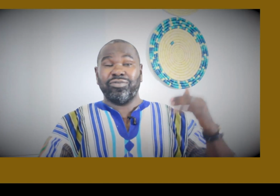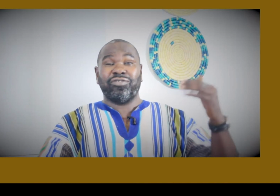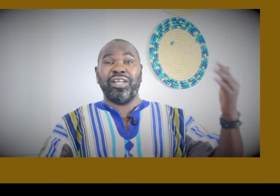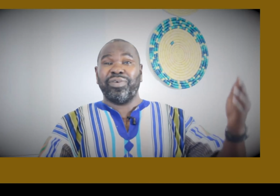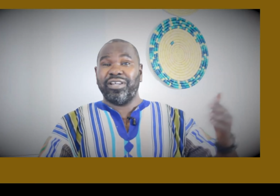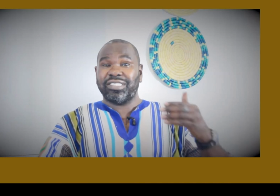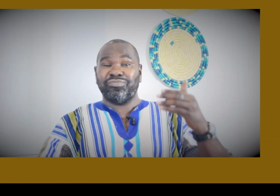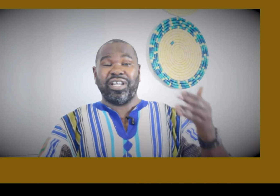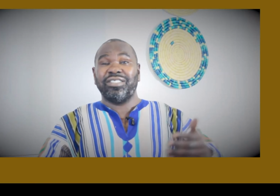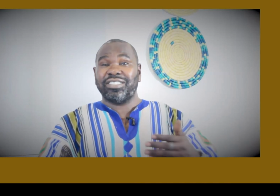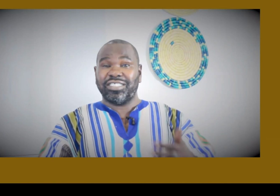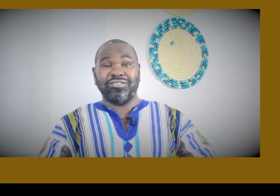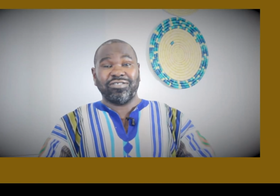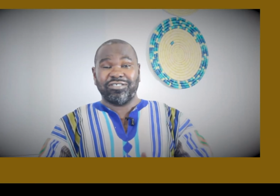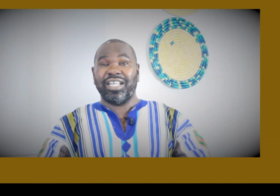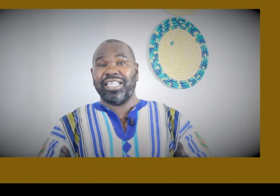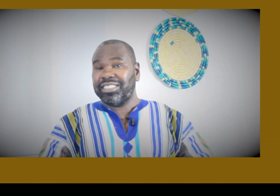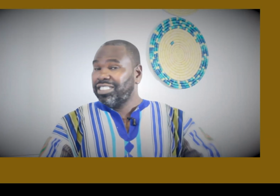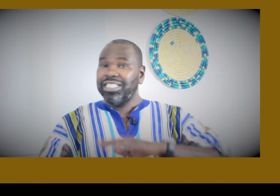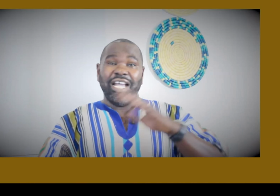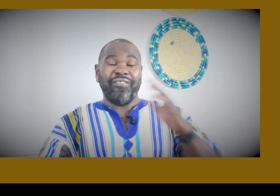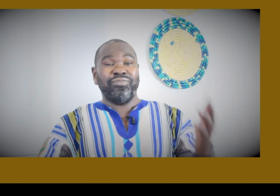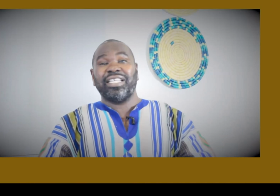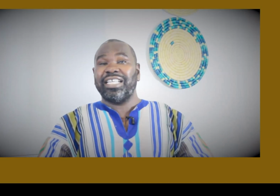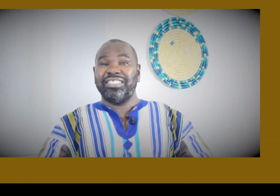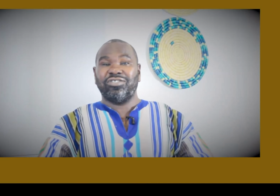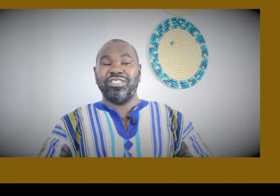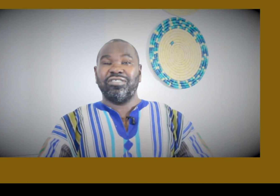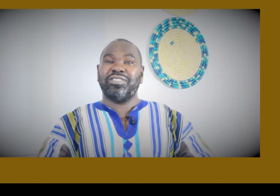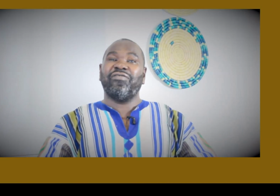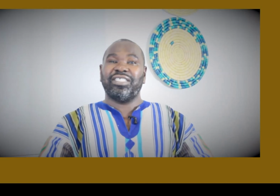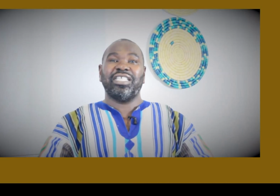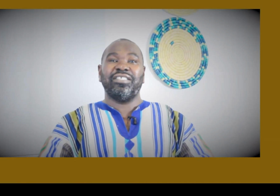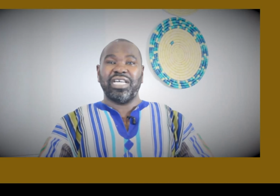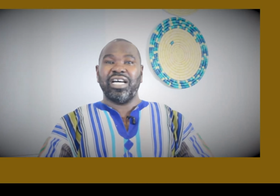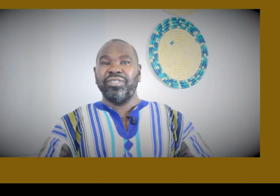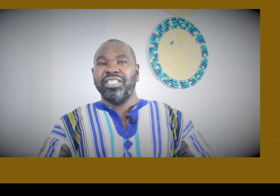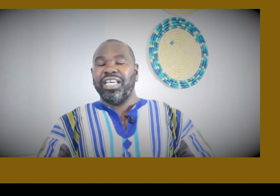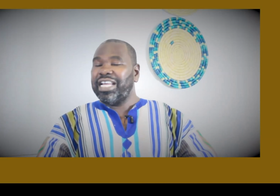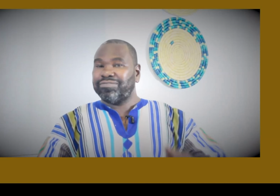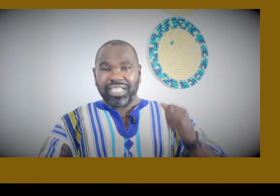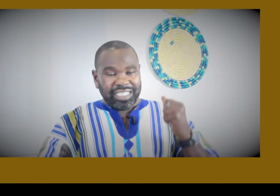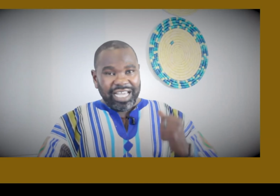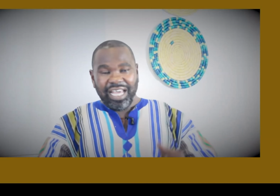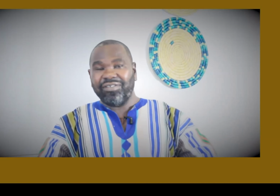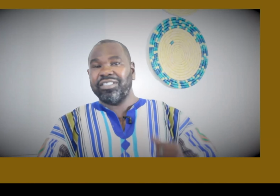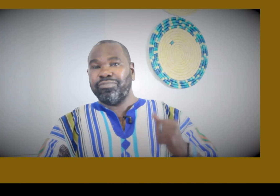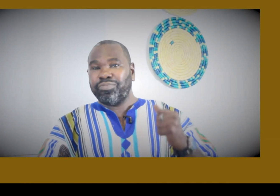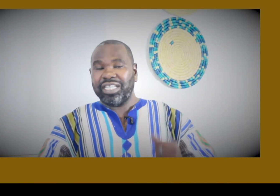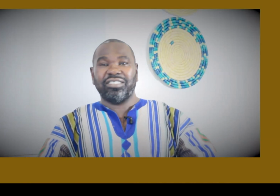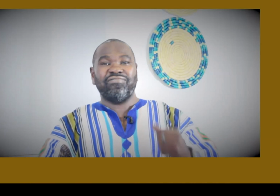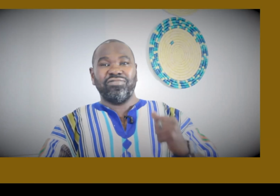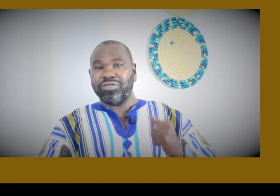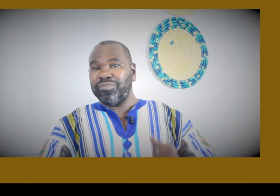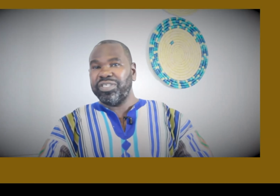grandkids, everybody kind of enjoying themselves at the same time. And that's because that heavily percussive drum beat, that buggy and sauce,